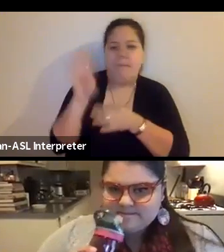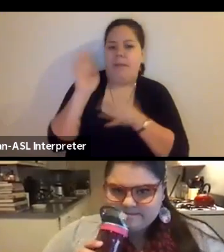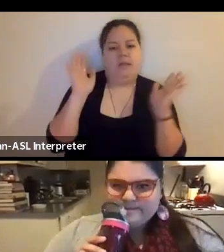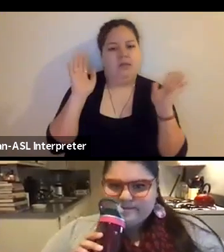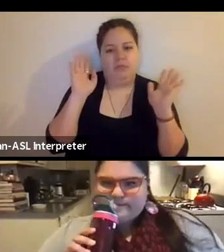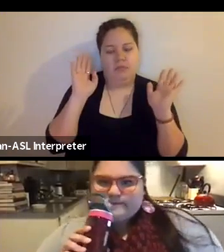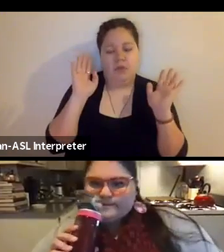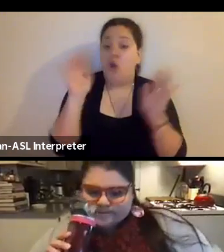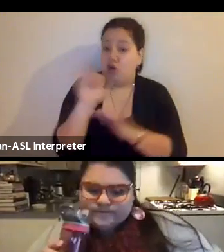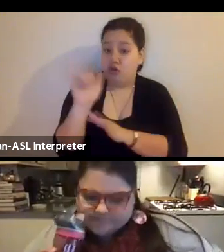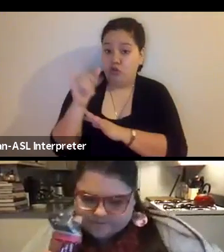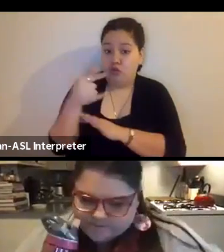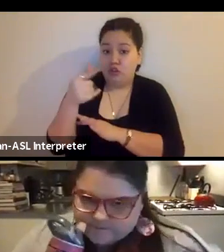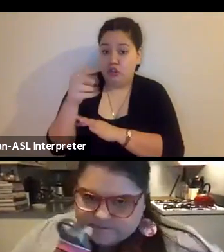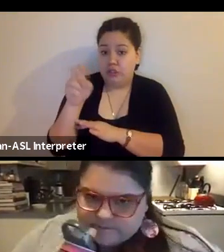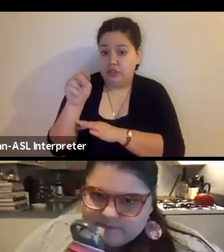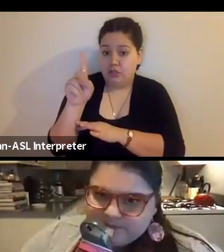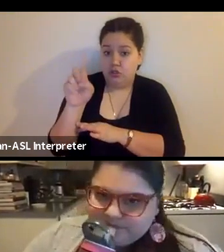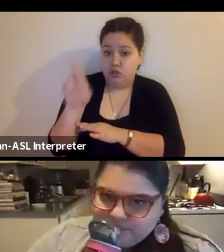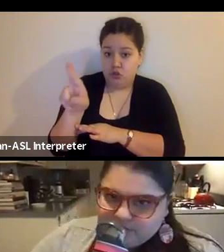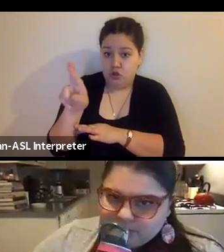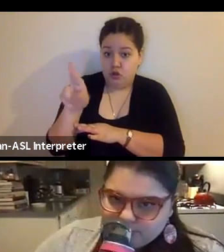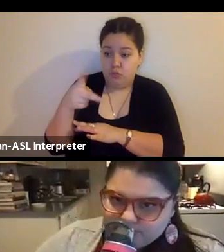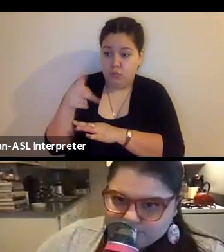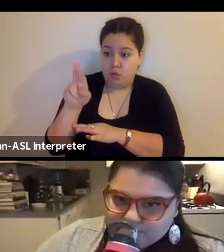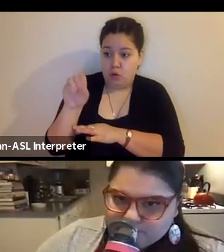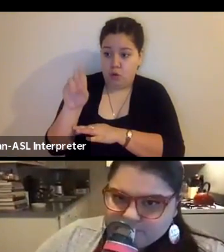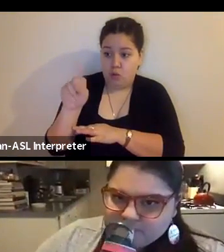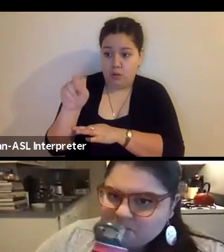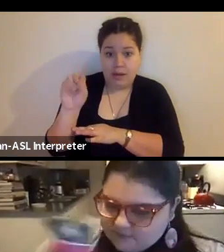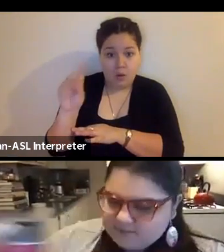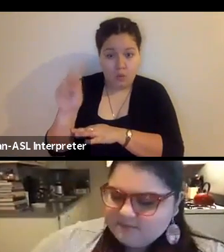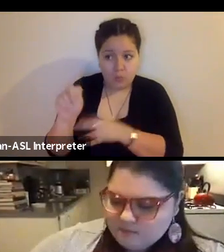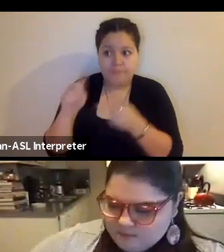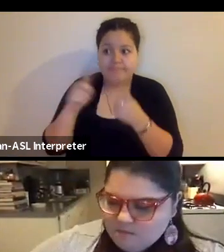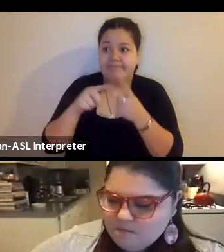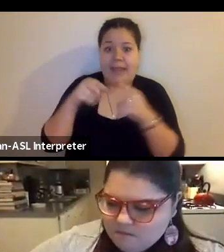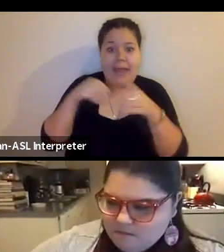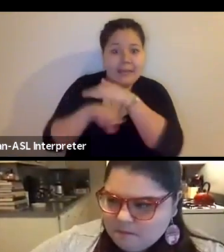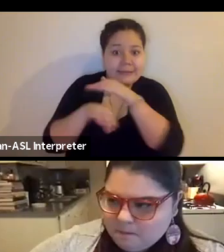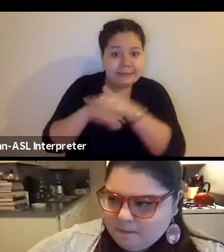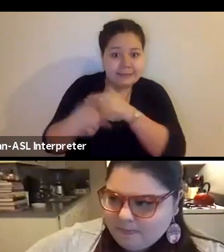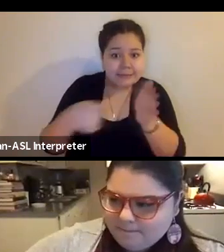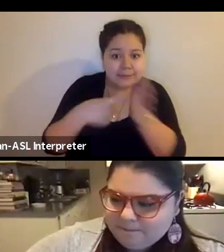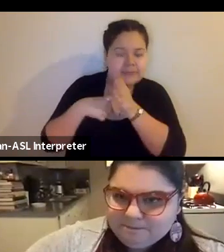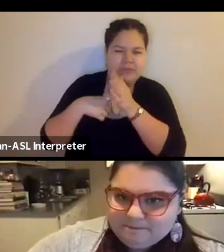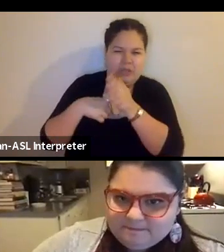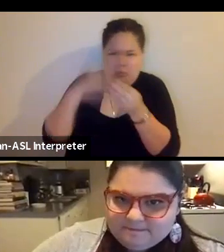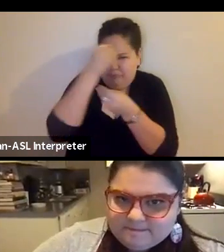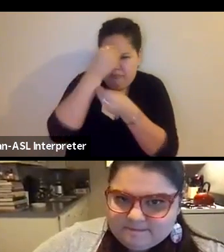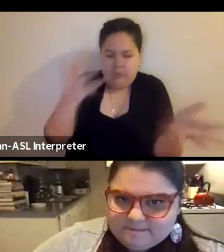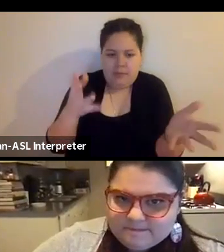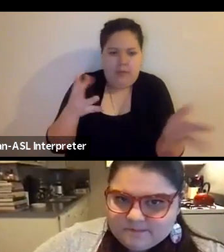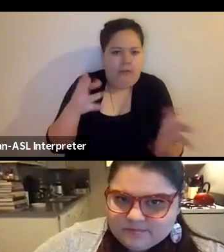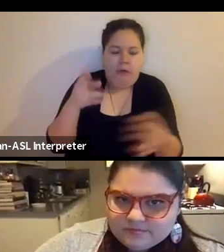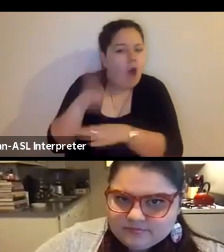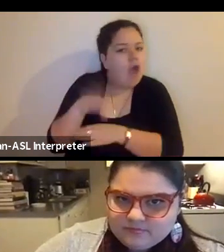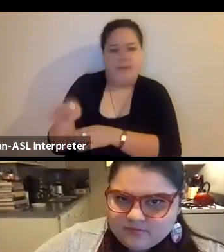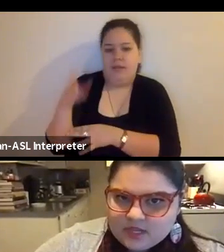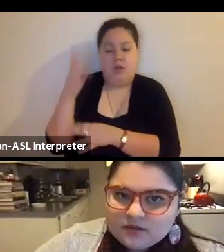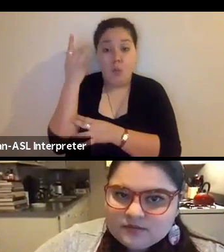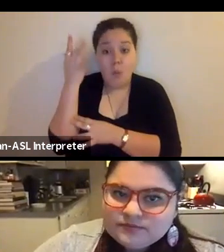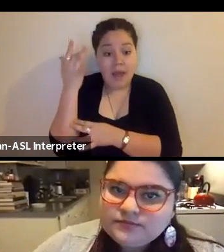introduction reflexively, as well as an access check-in reflexively. And that's because the folks who are designing the meetings are